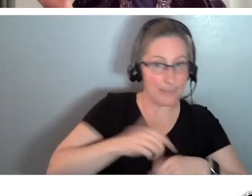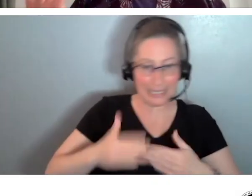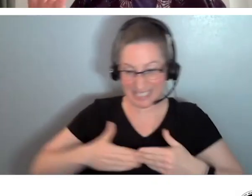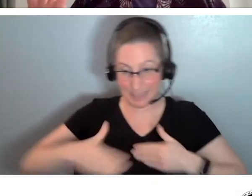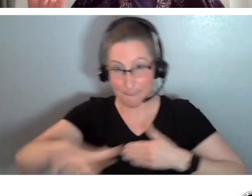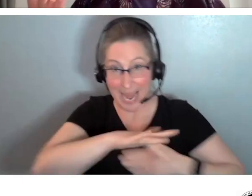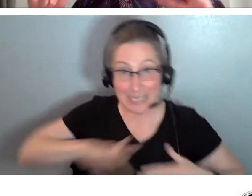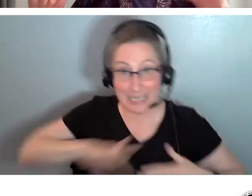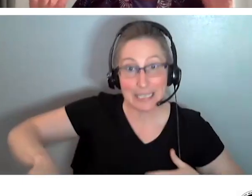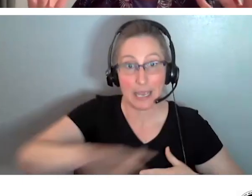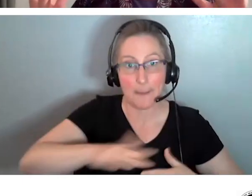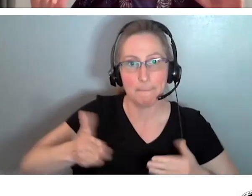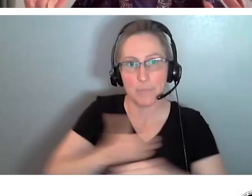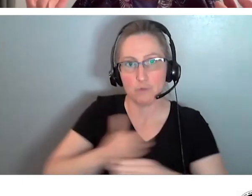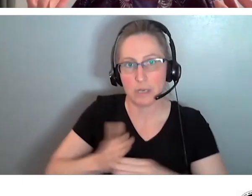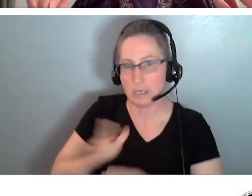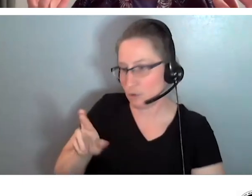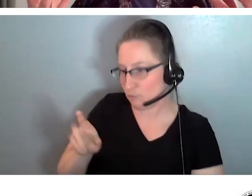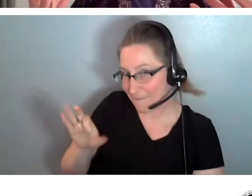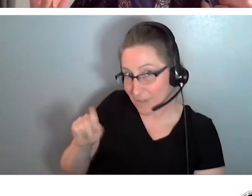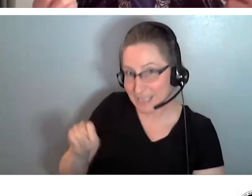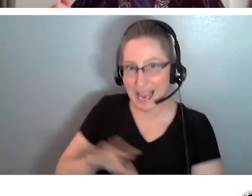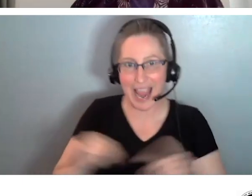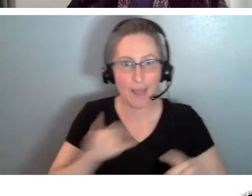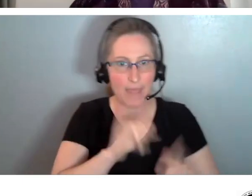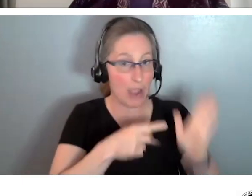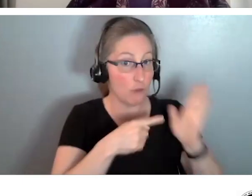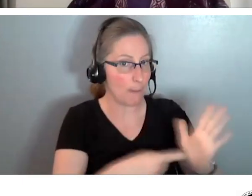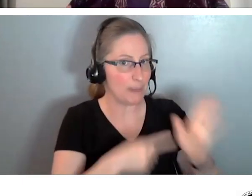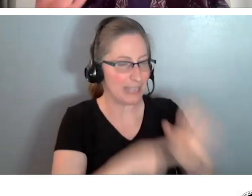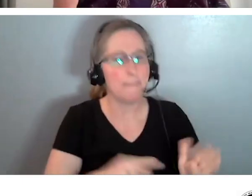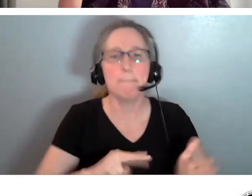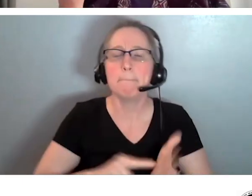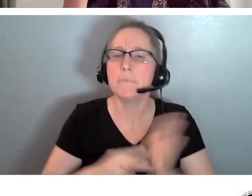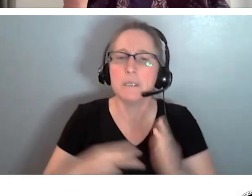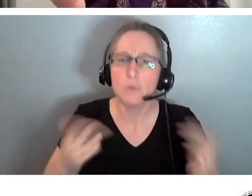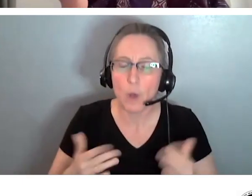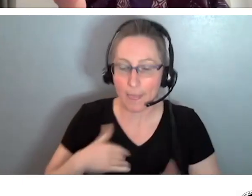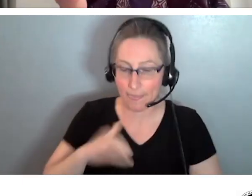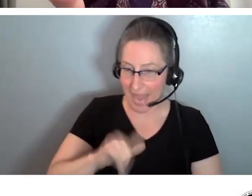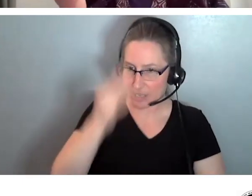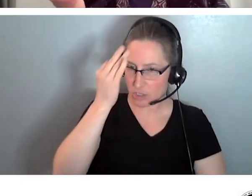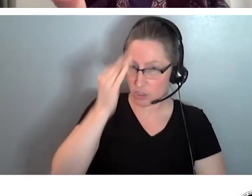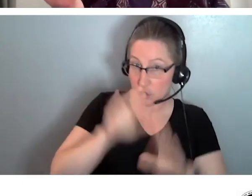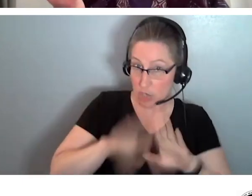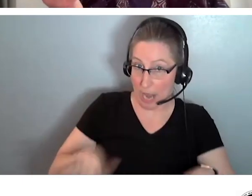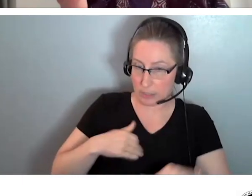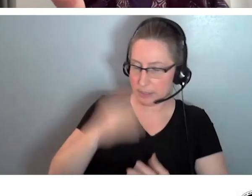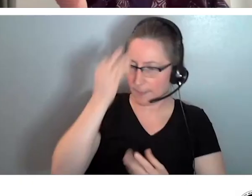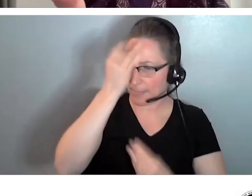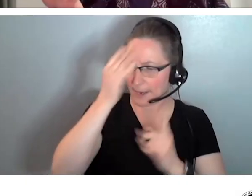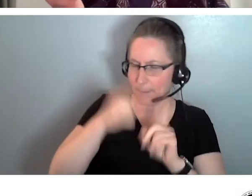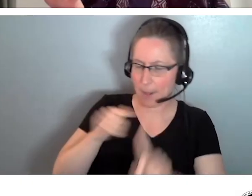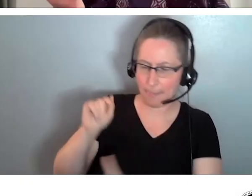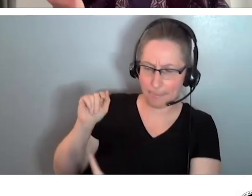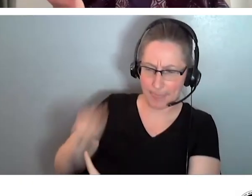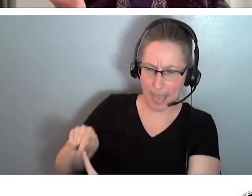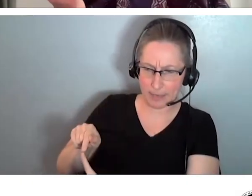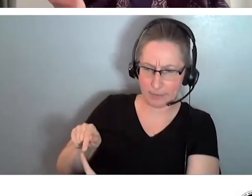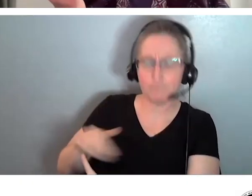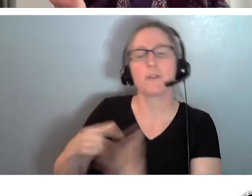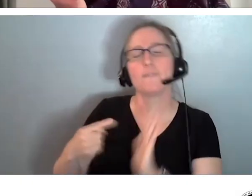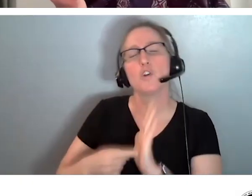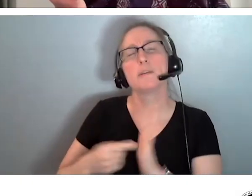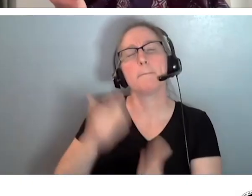that referent and the representation, meaning that this child is thinking about something, the referent.